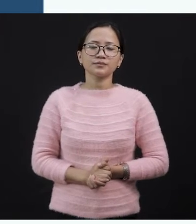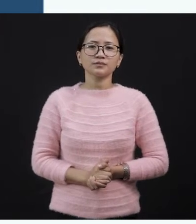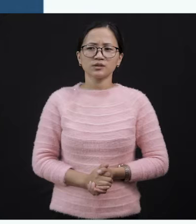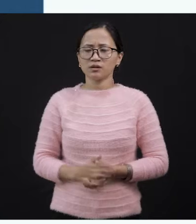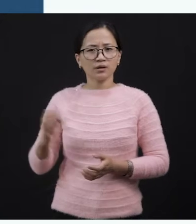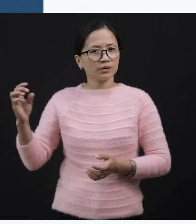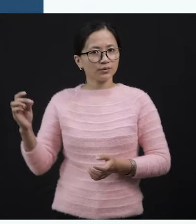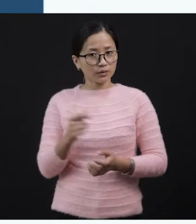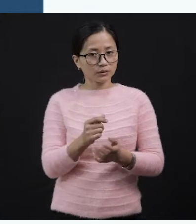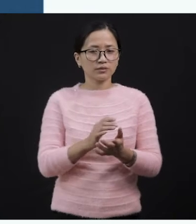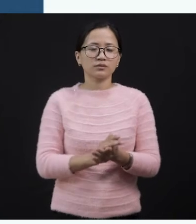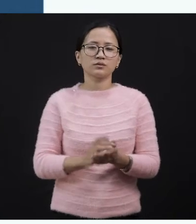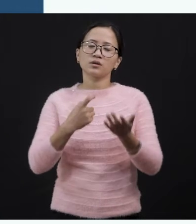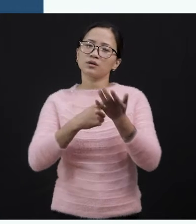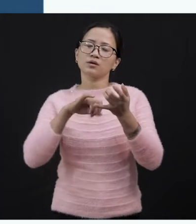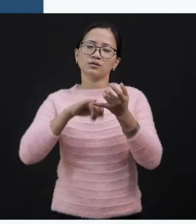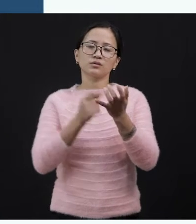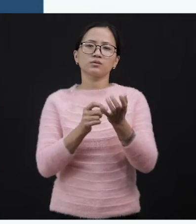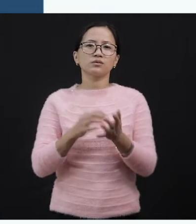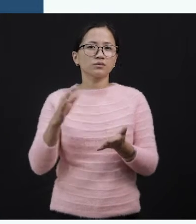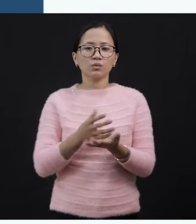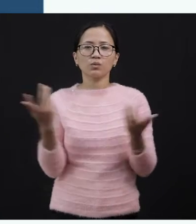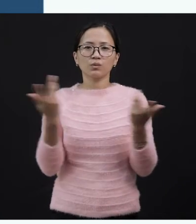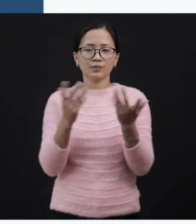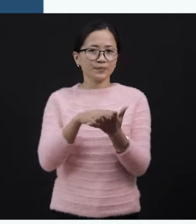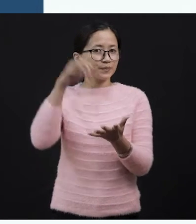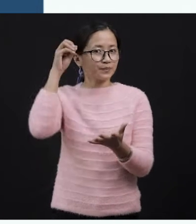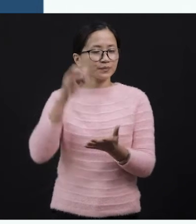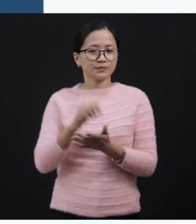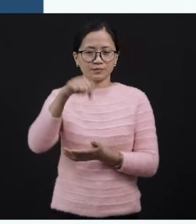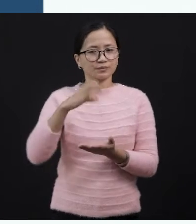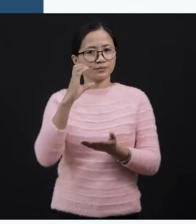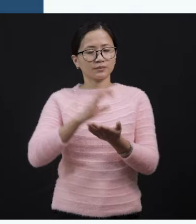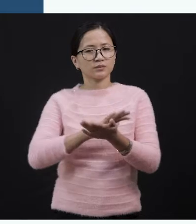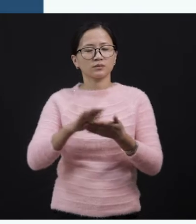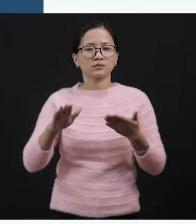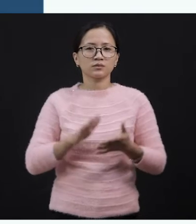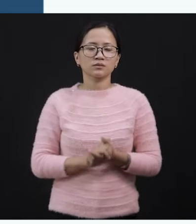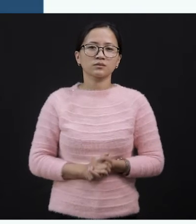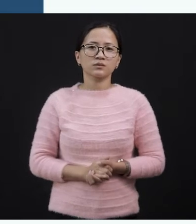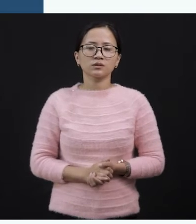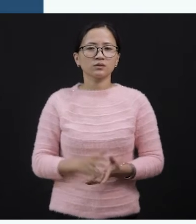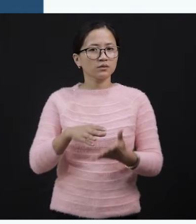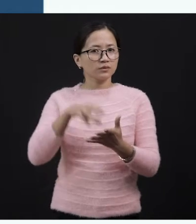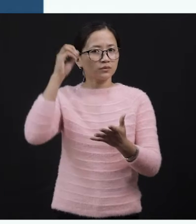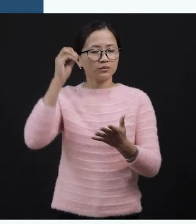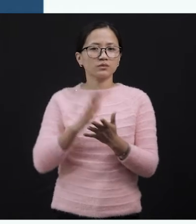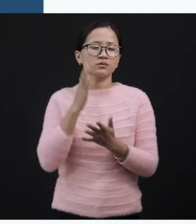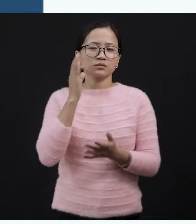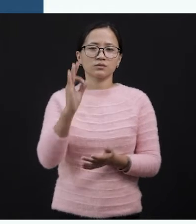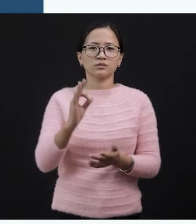I will quickly summarize what we have learned in this chapter. Okay? We have learned